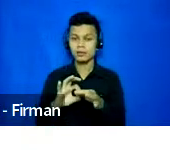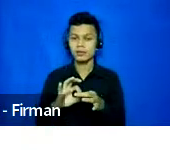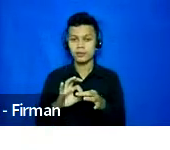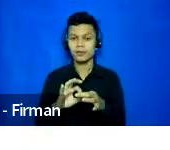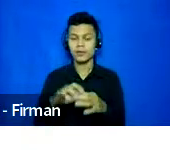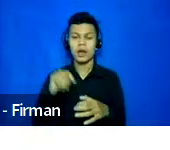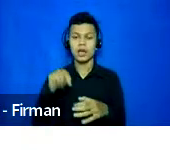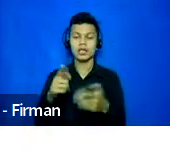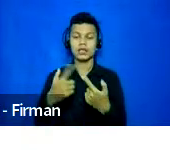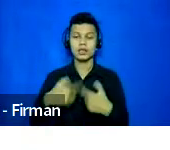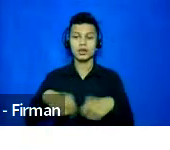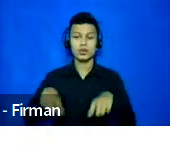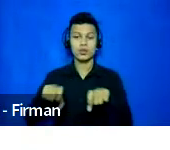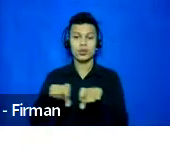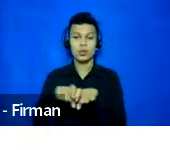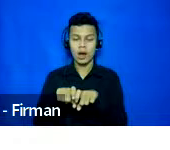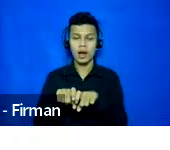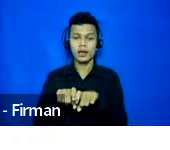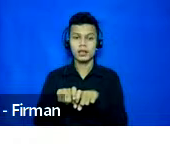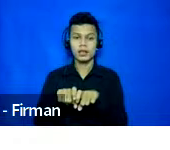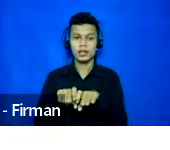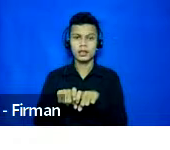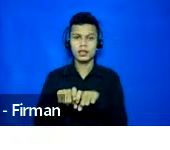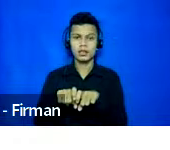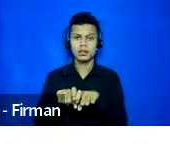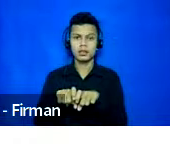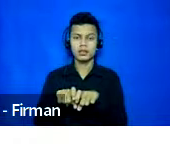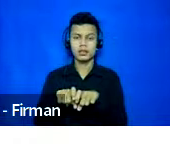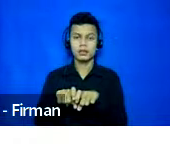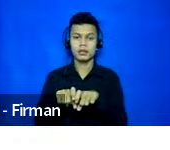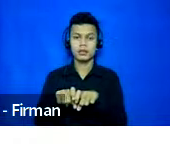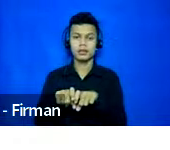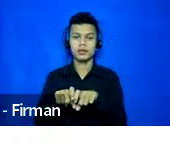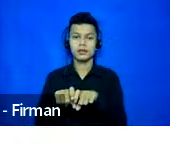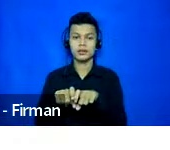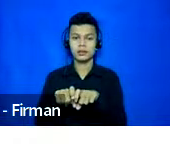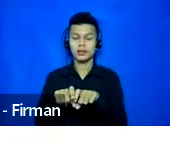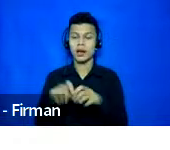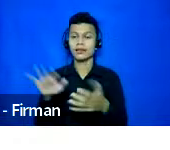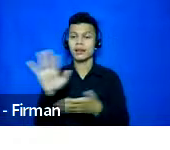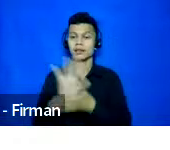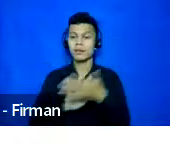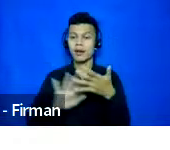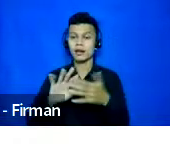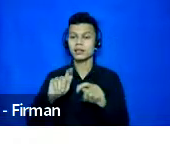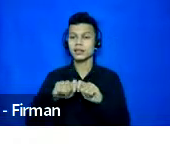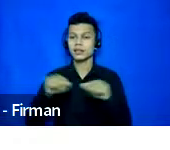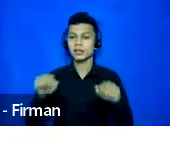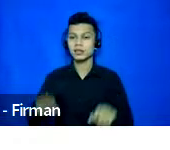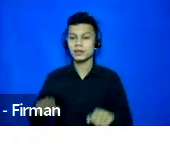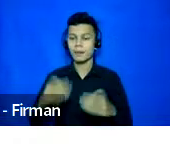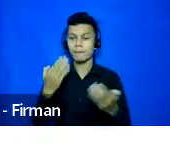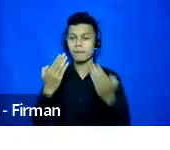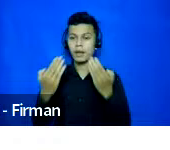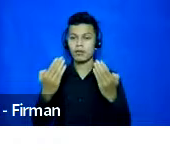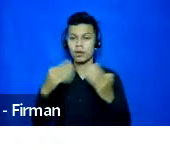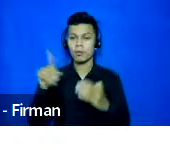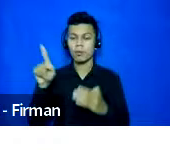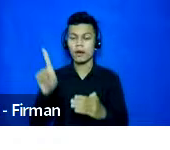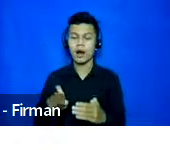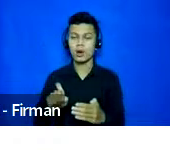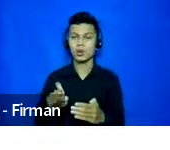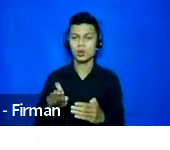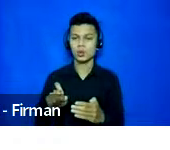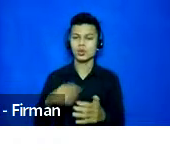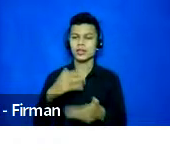greater transparency of platform decisions and system need to be available, because